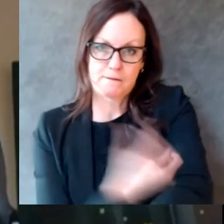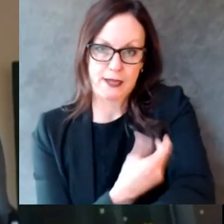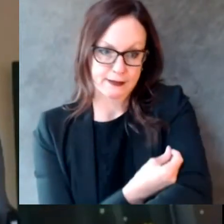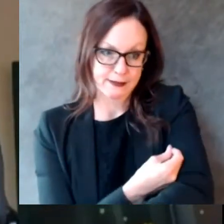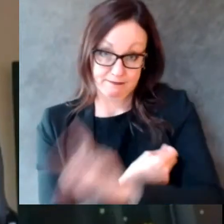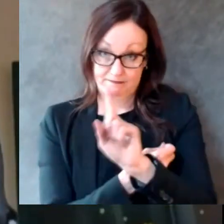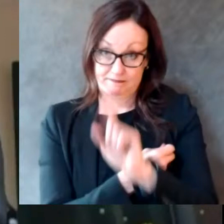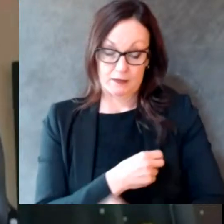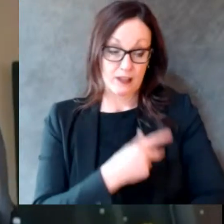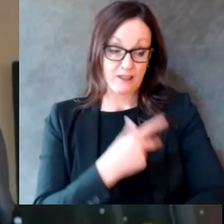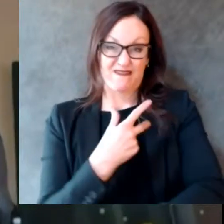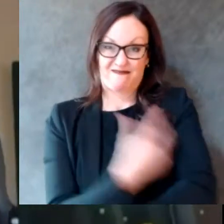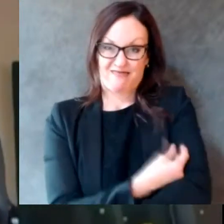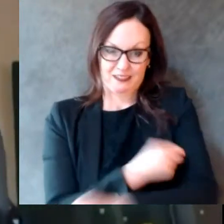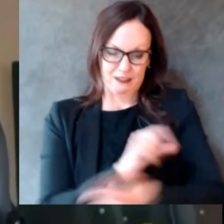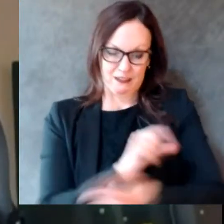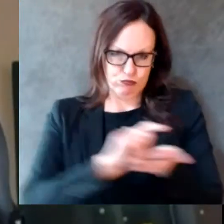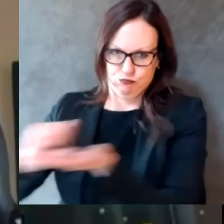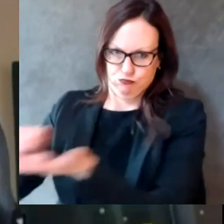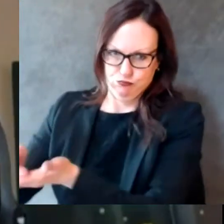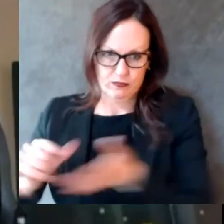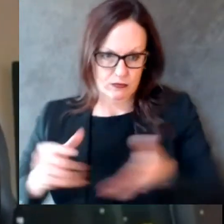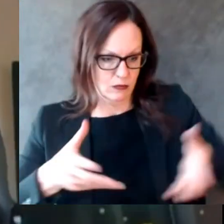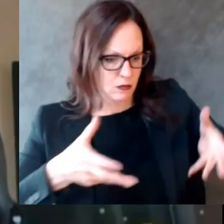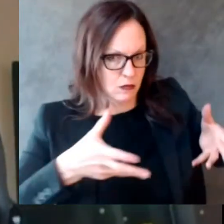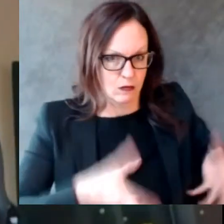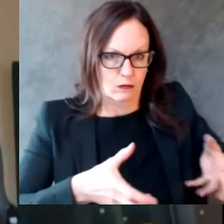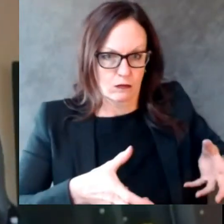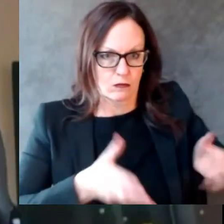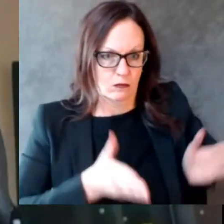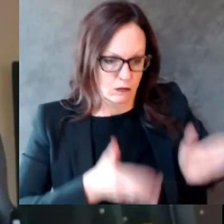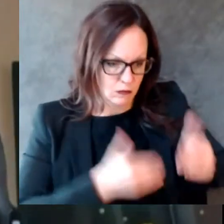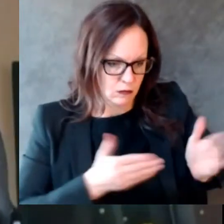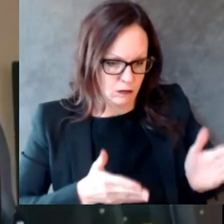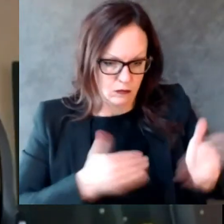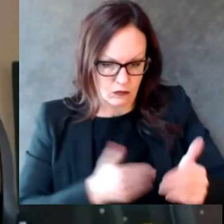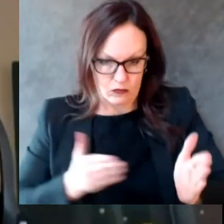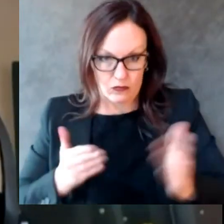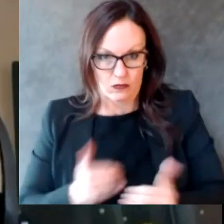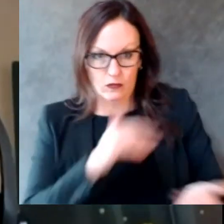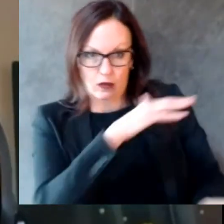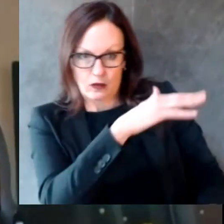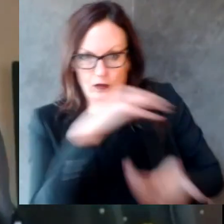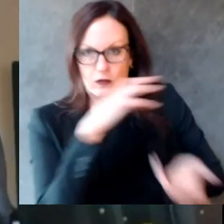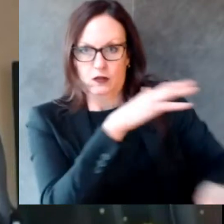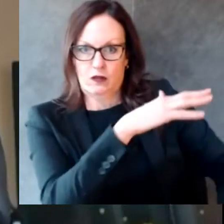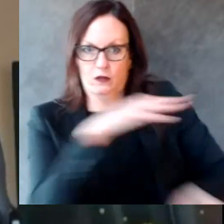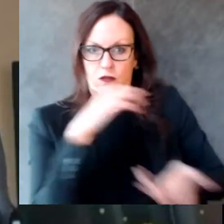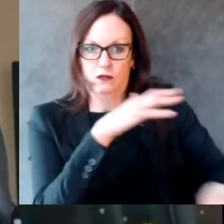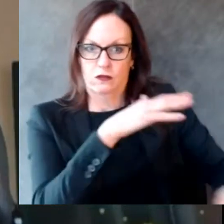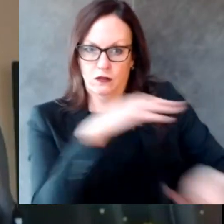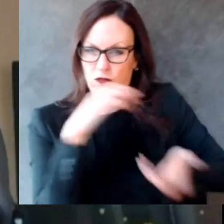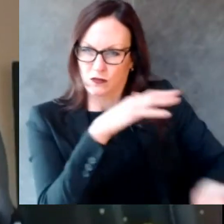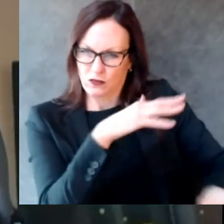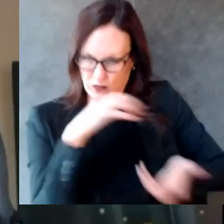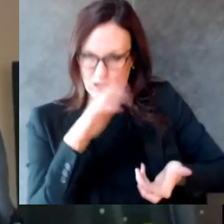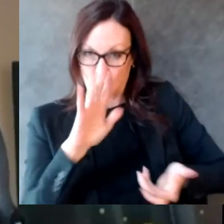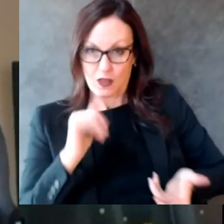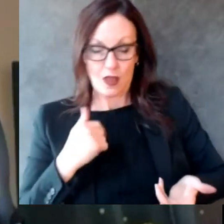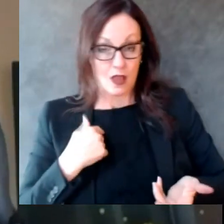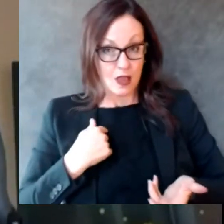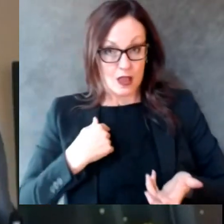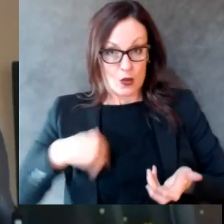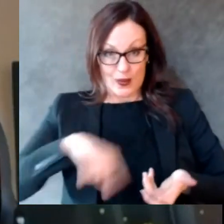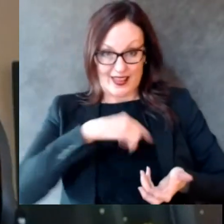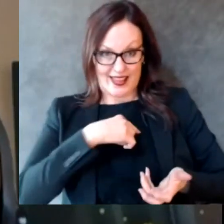facile at the storage requirements and how to handle vaccines that have required ultra cold